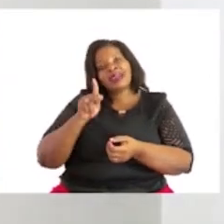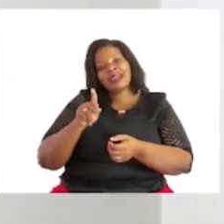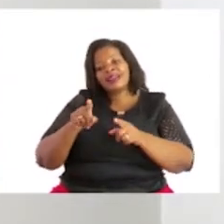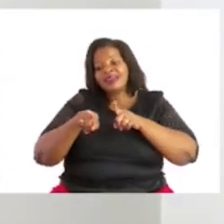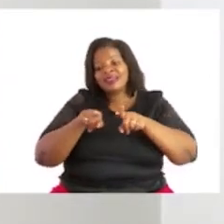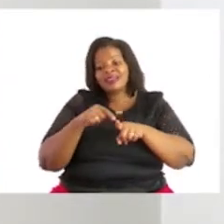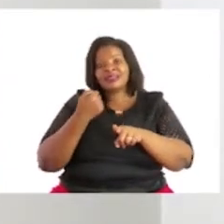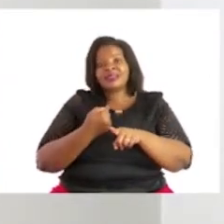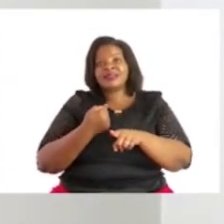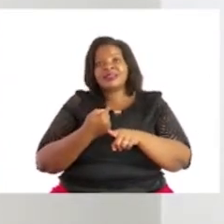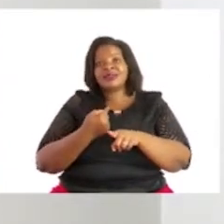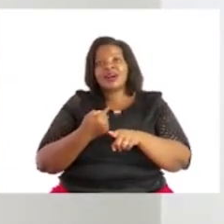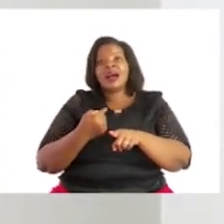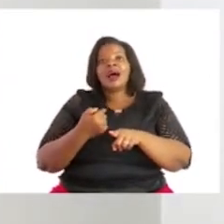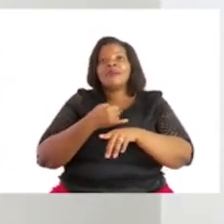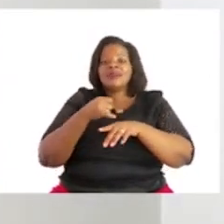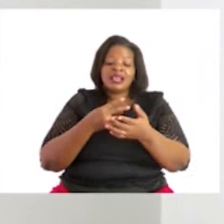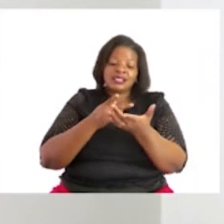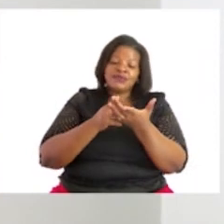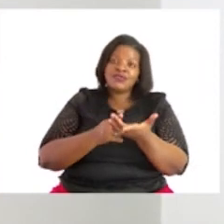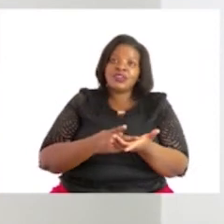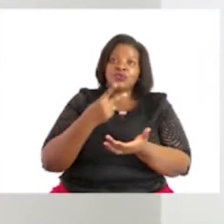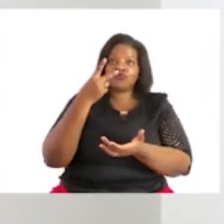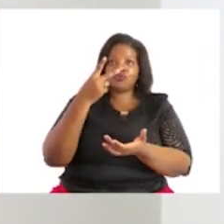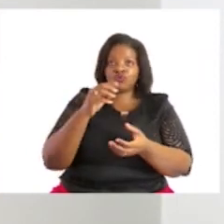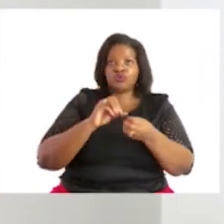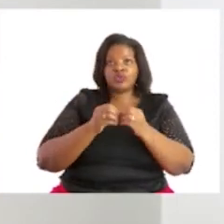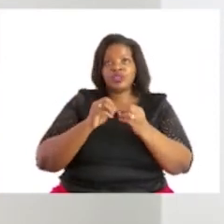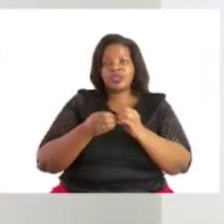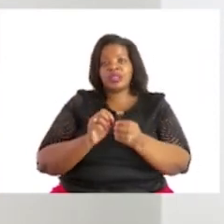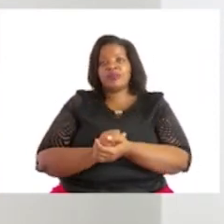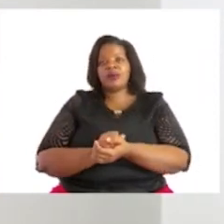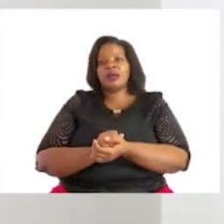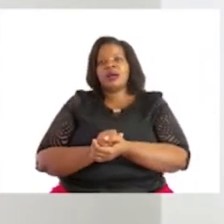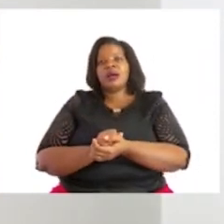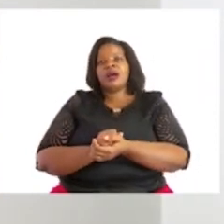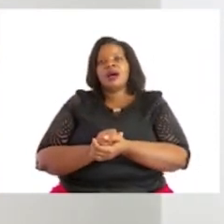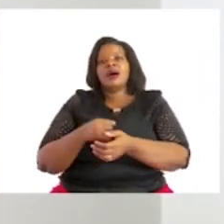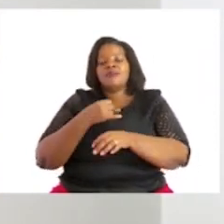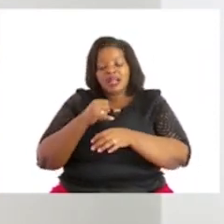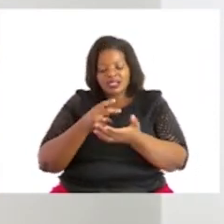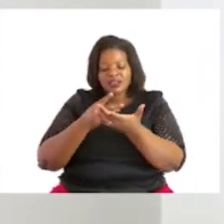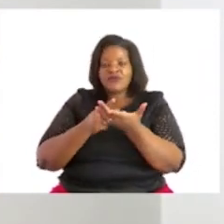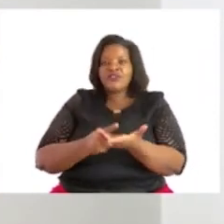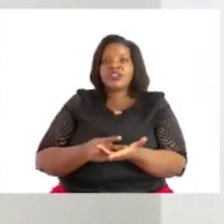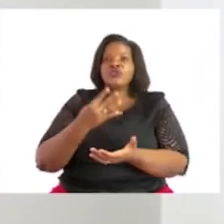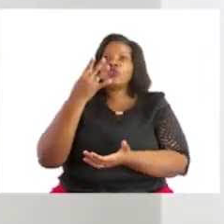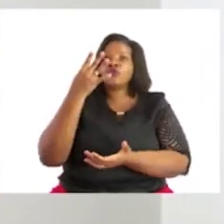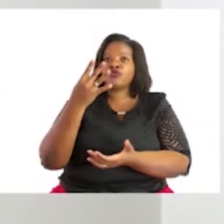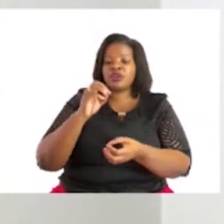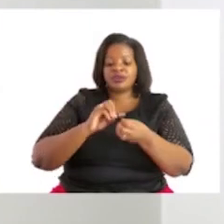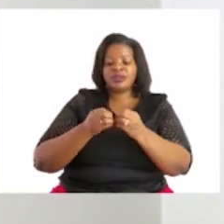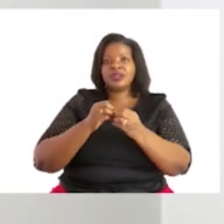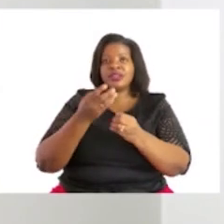is the place value of 2 in this number? What is the place value of 4 in this number?